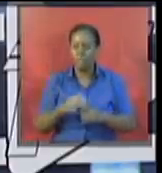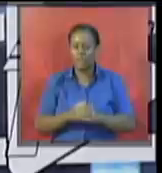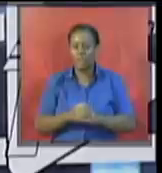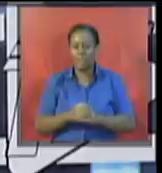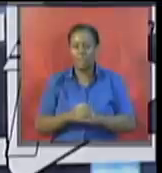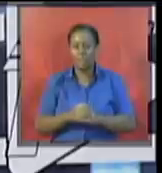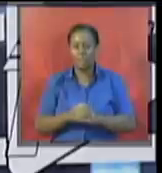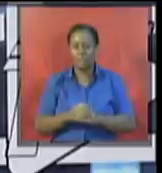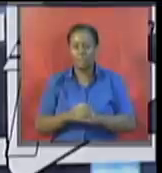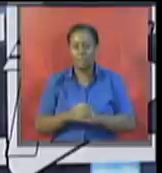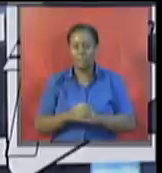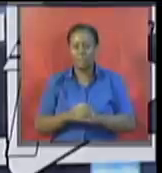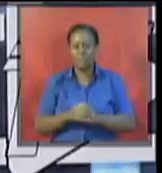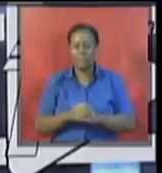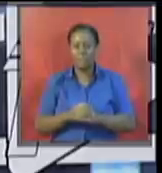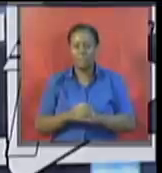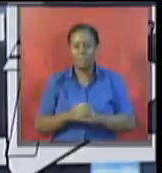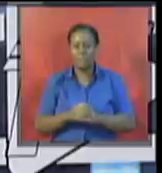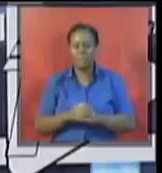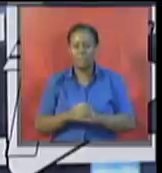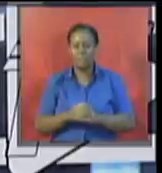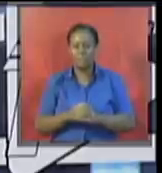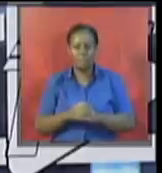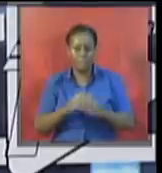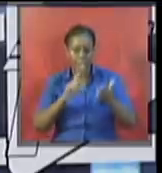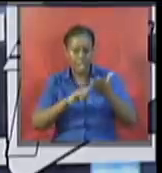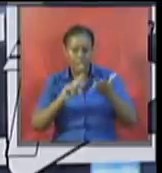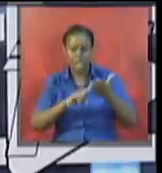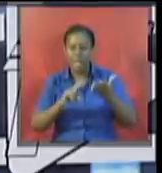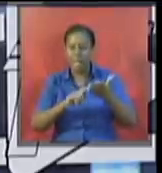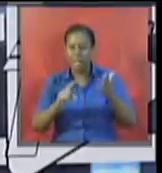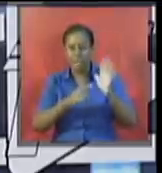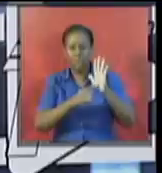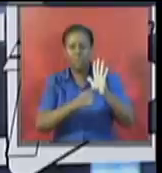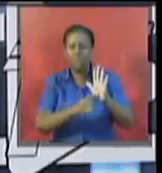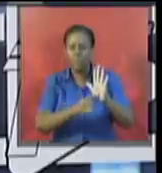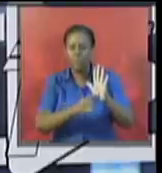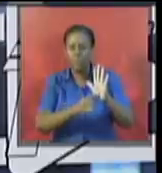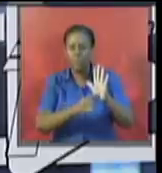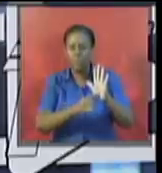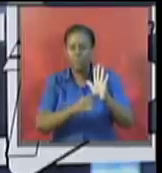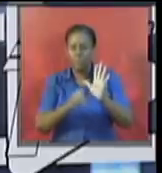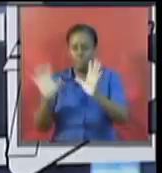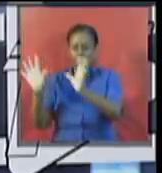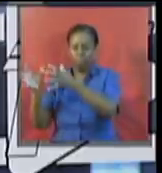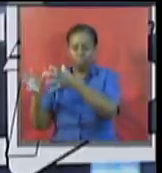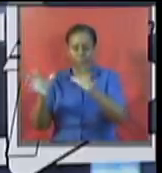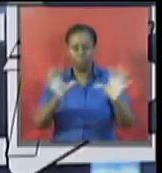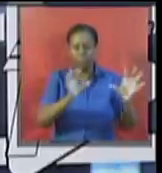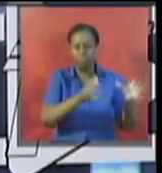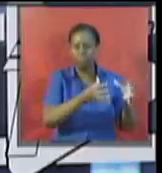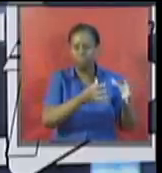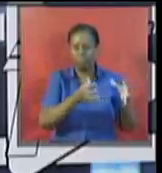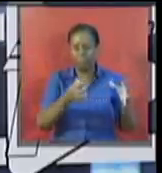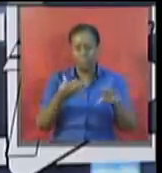so far have, in fact, tied several clusters that weren't related to each other initially to some